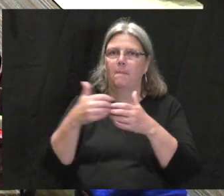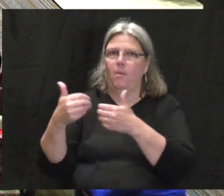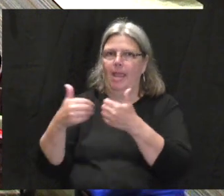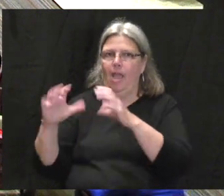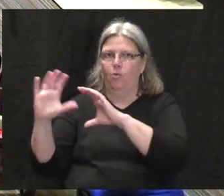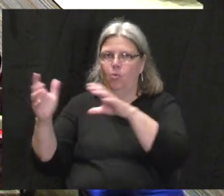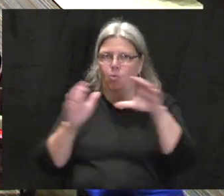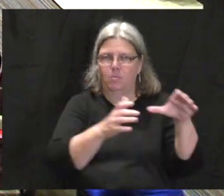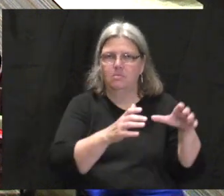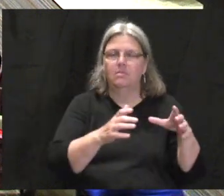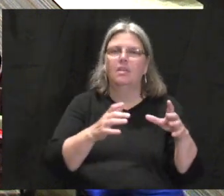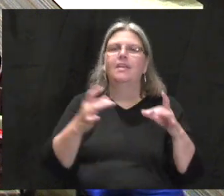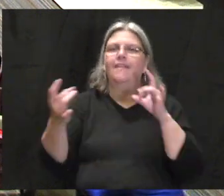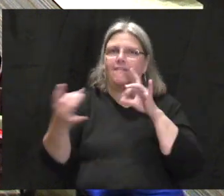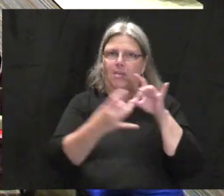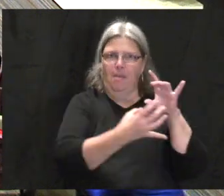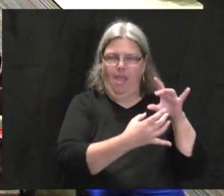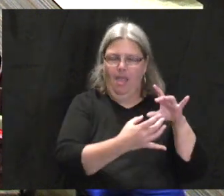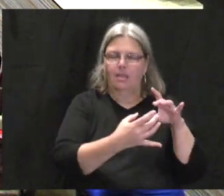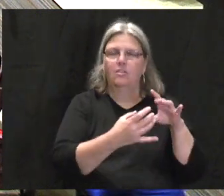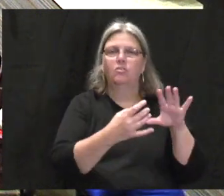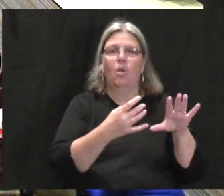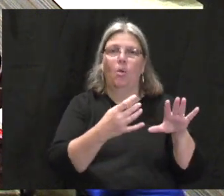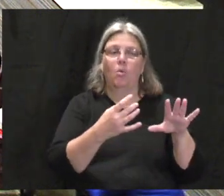Sure. Go ahead.